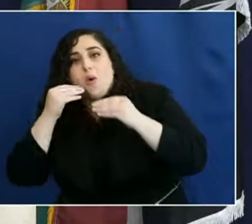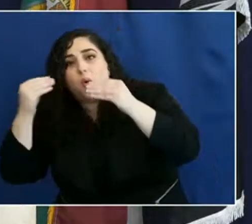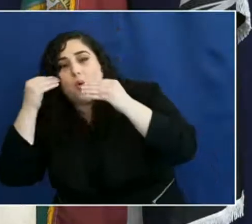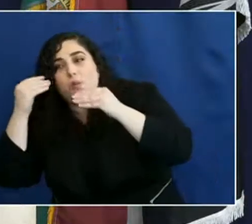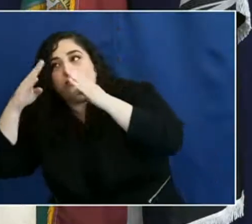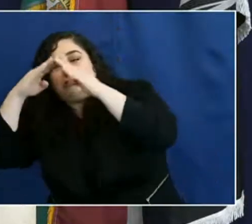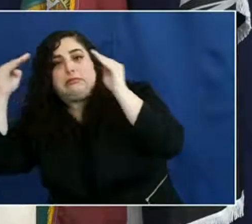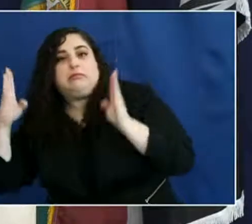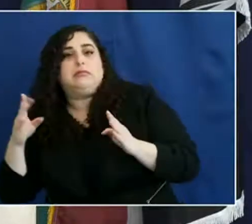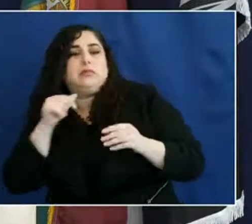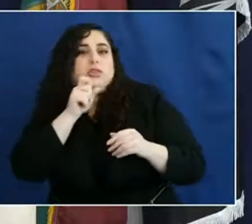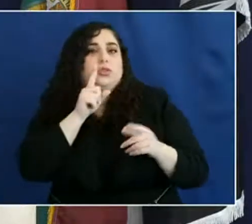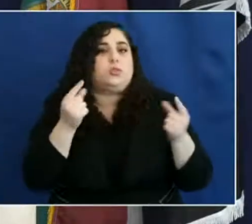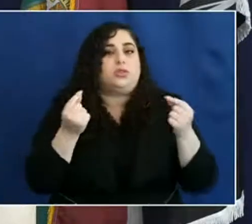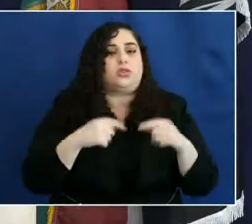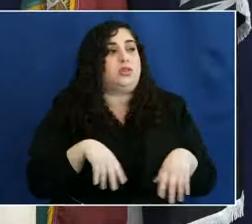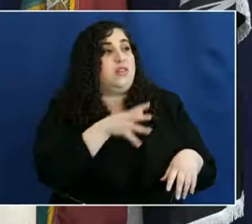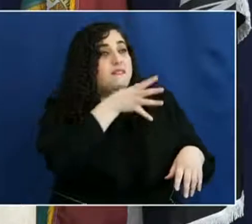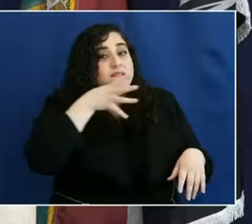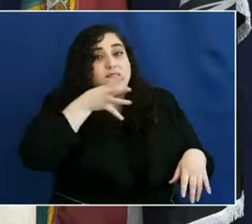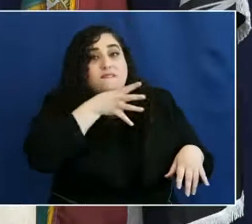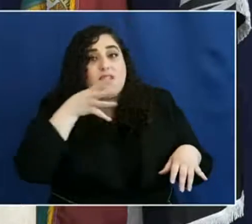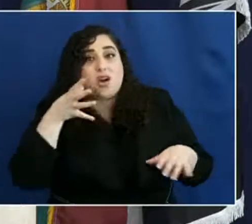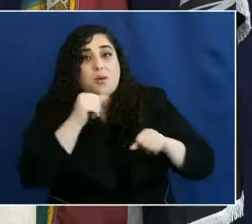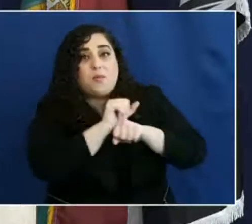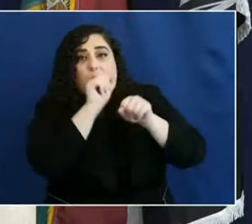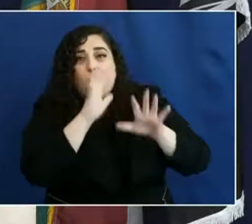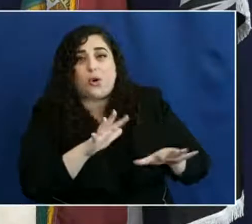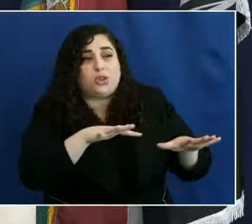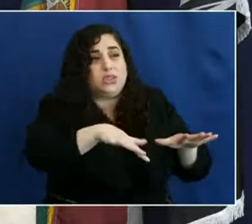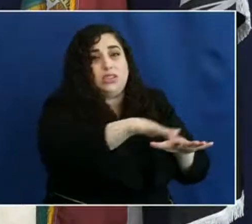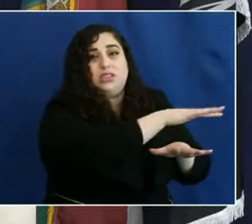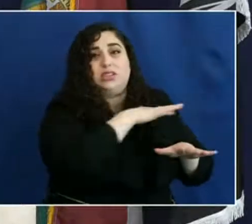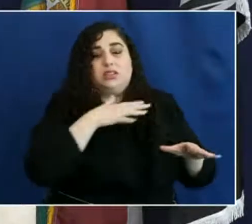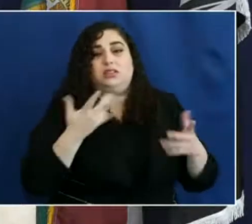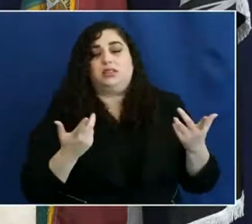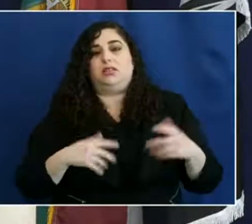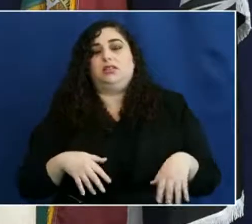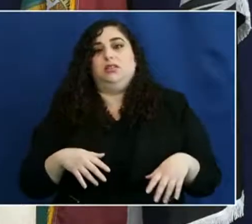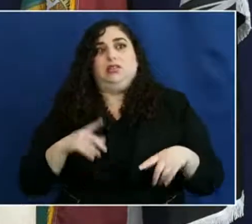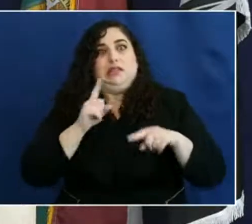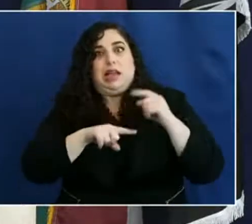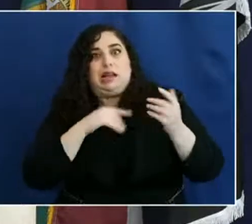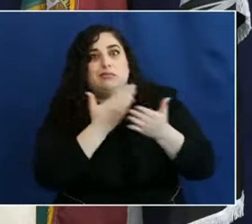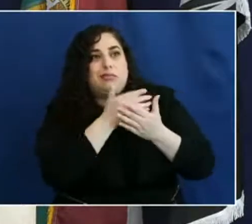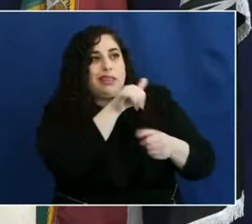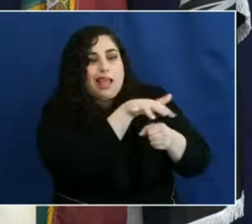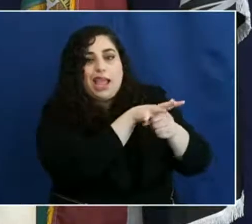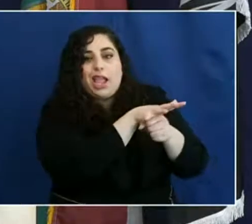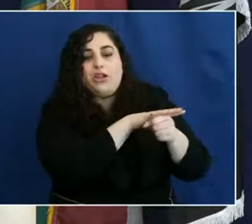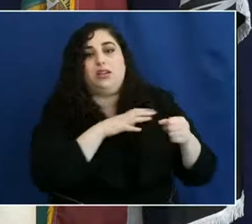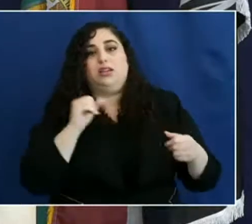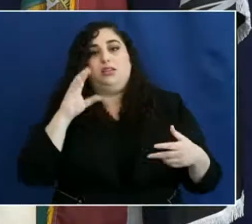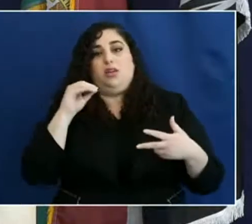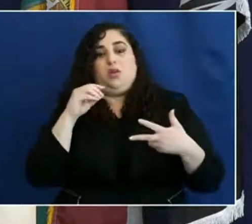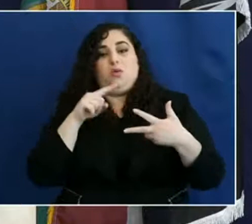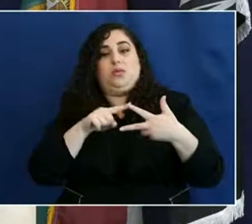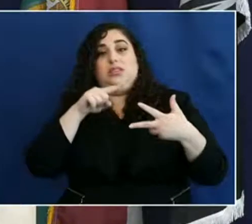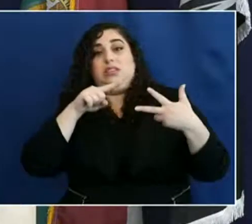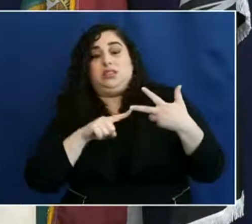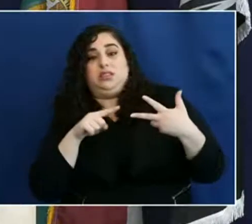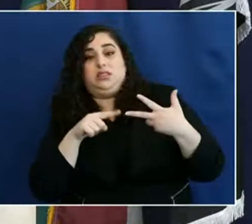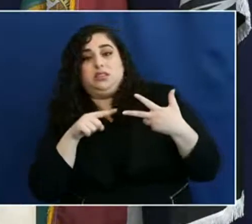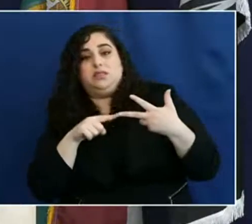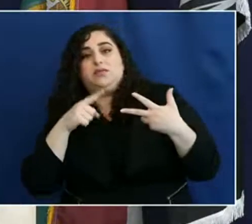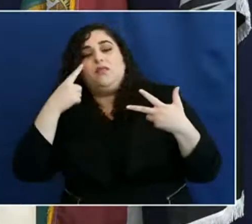teams that are out in the field doing farm workers, are harder to reach communities. And then I believe the J&J beyond that population is just distributed throughout the